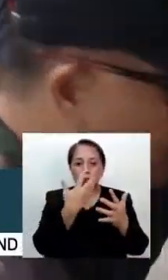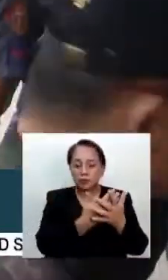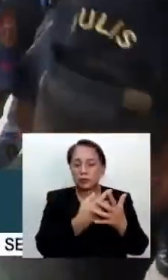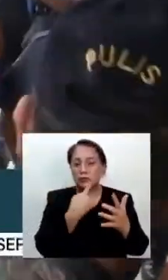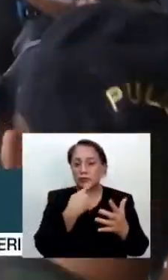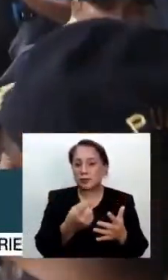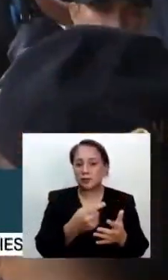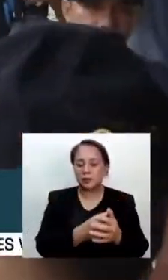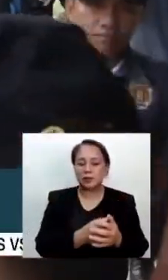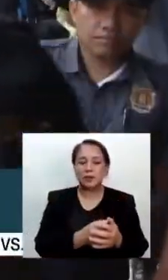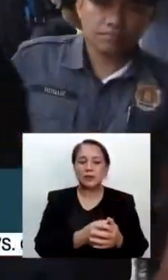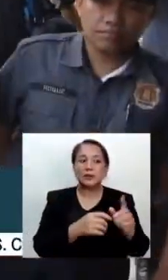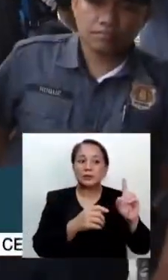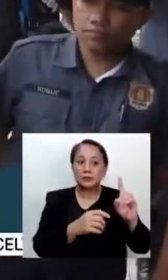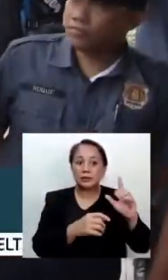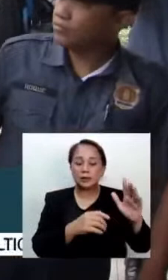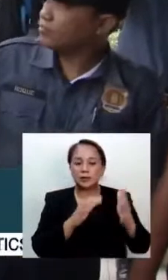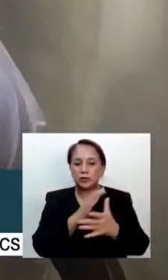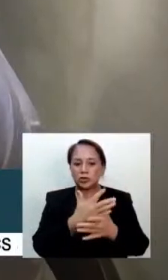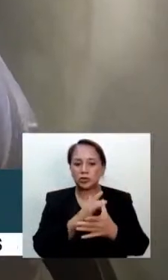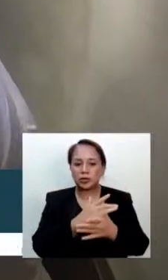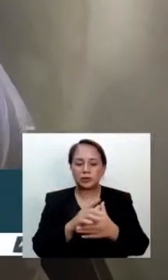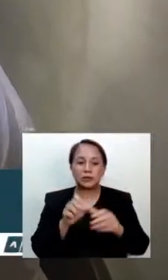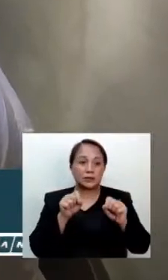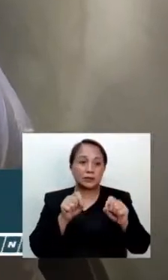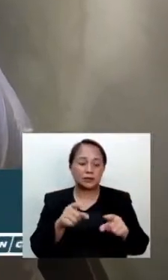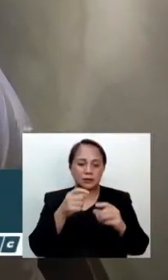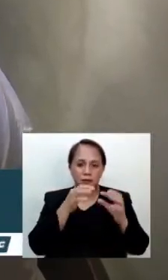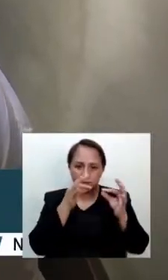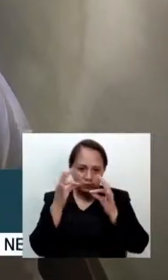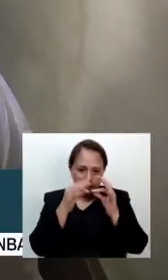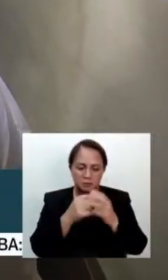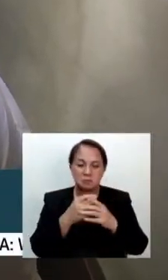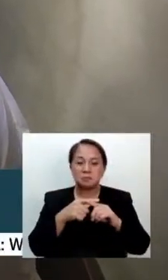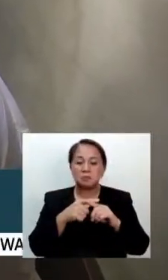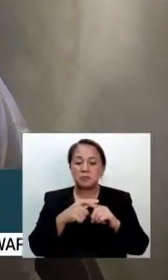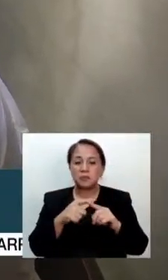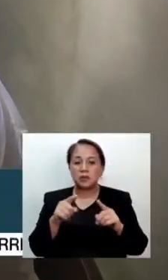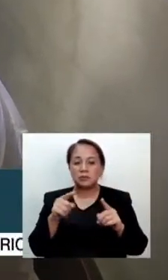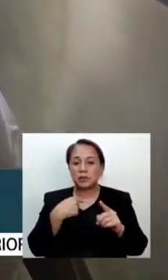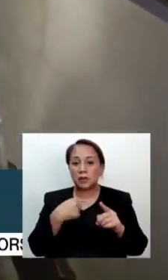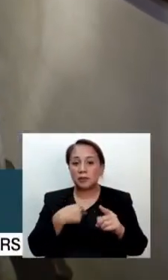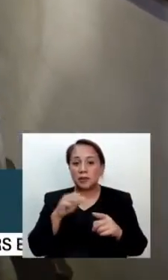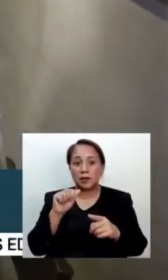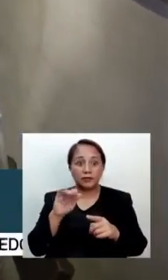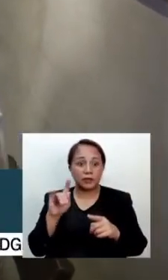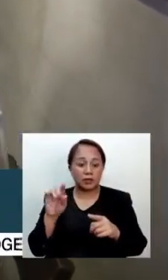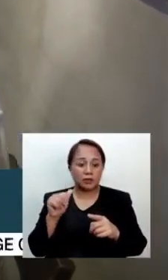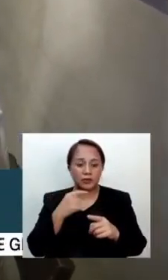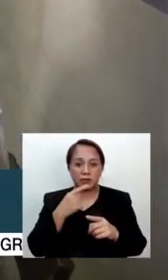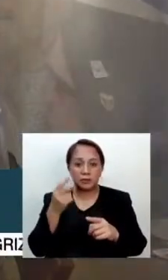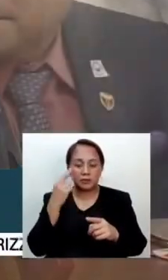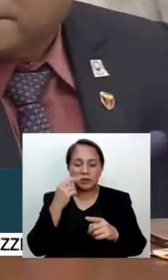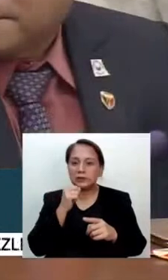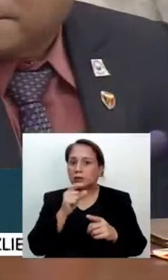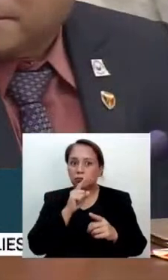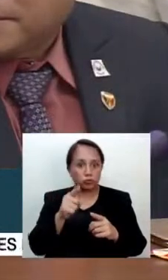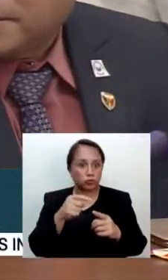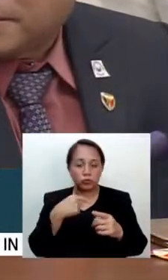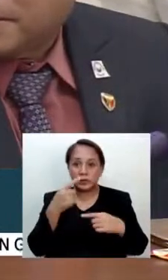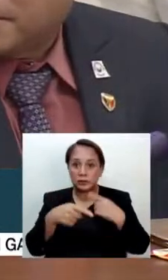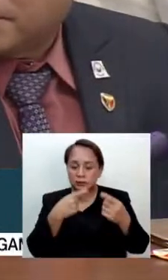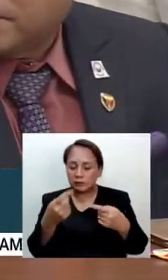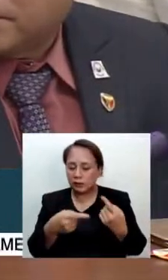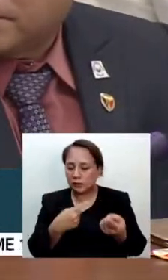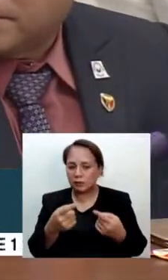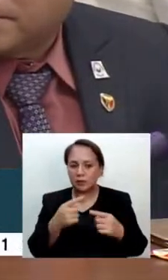it was De Lima's share in the drug trade. But in his affidavit Saturday, Ragos said none of these statements are true, and he would have